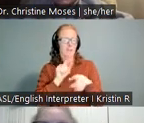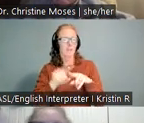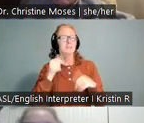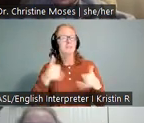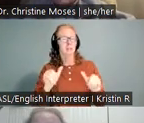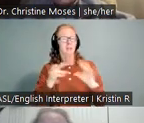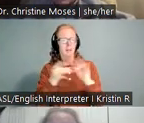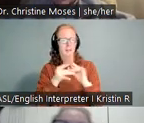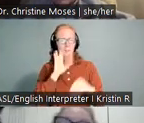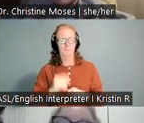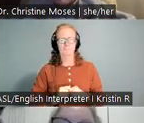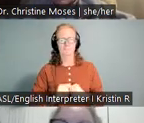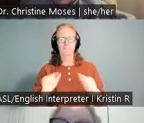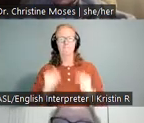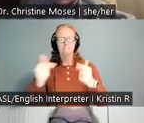public comment.